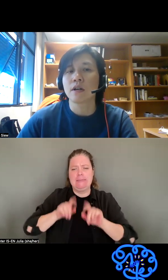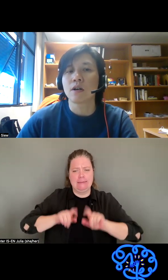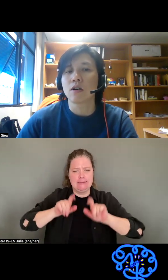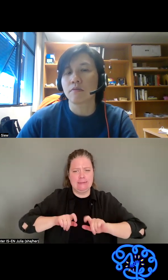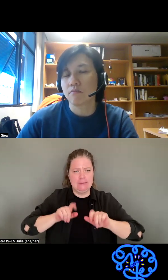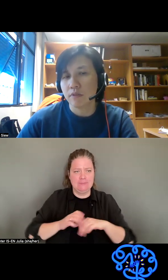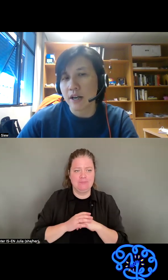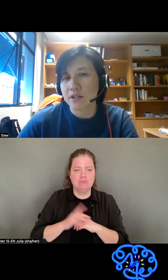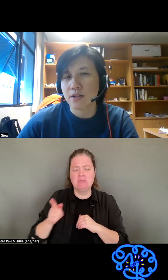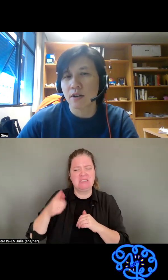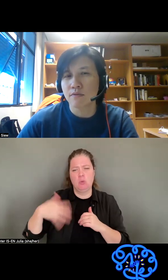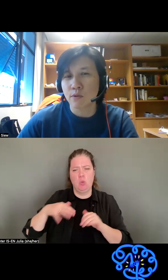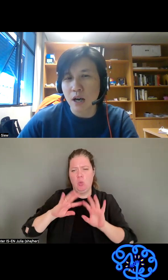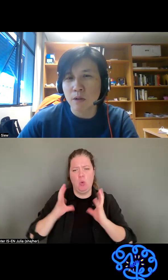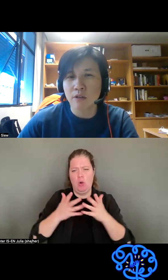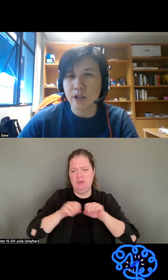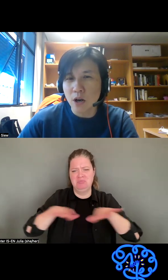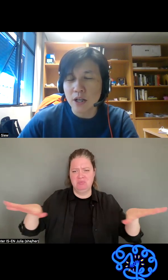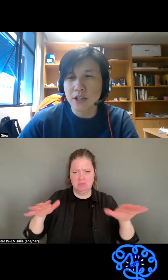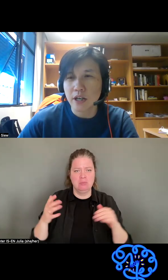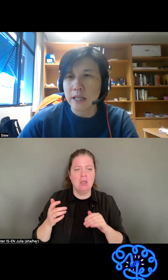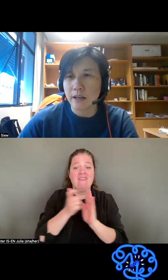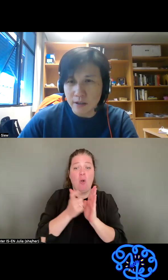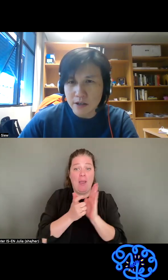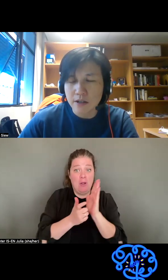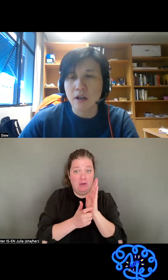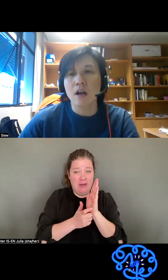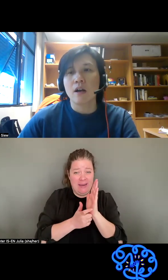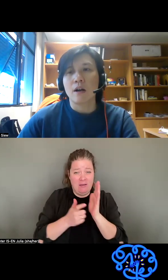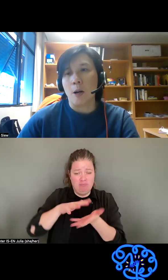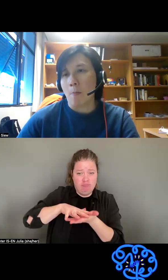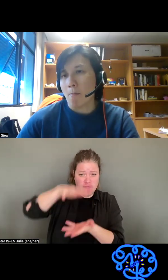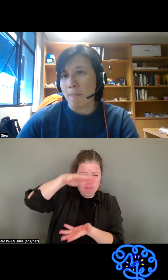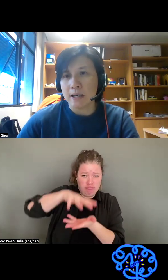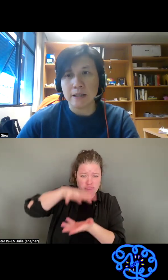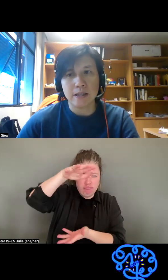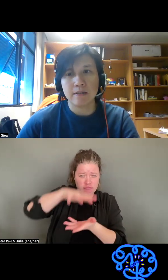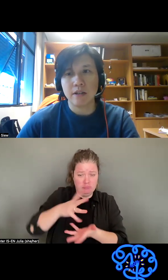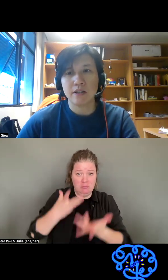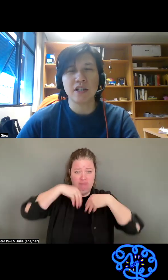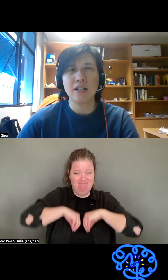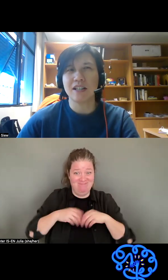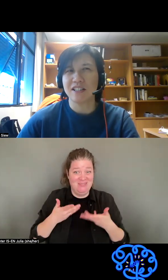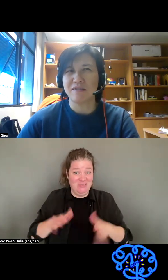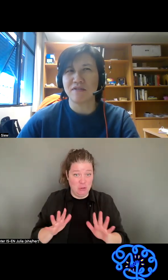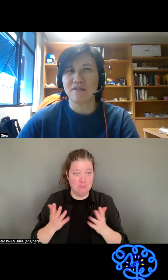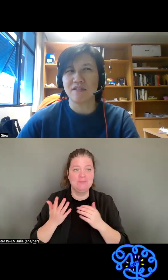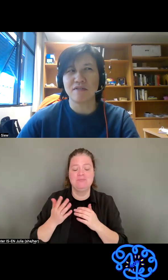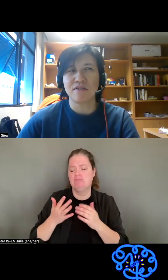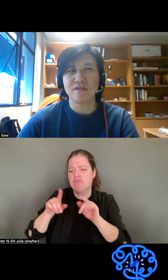used tests of vocabulary knowledge in English. It is essentially